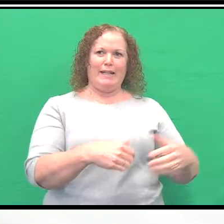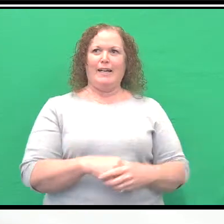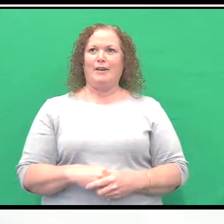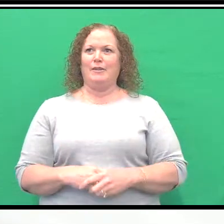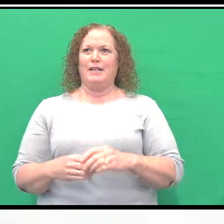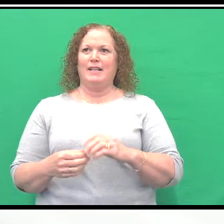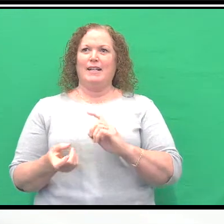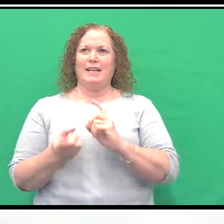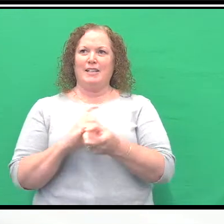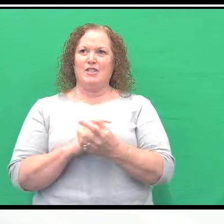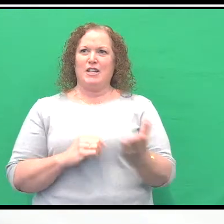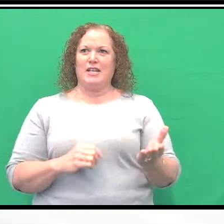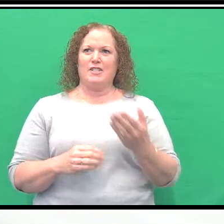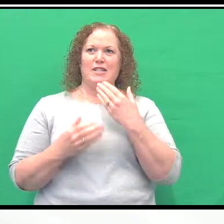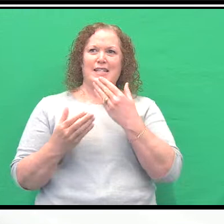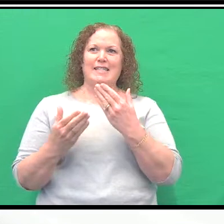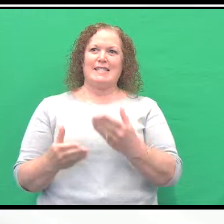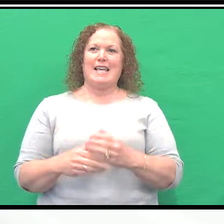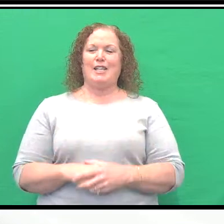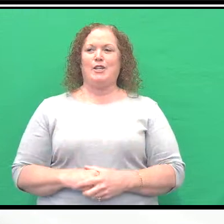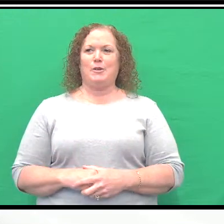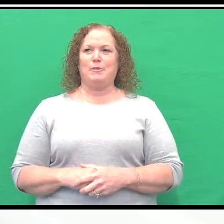you again.